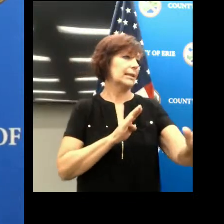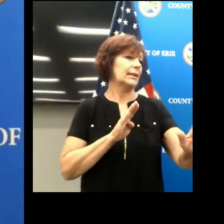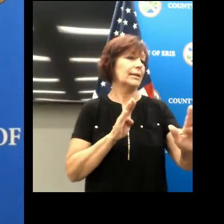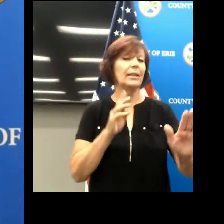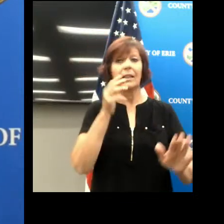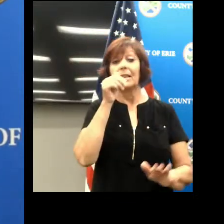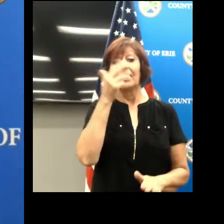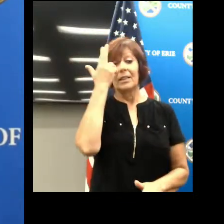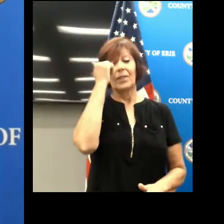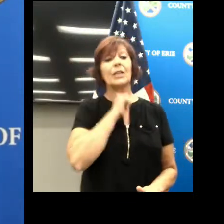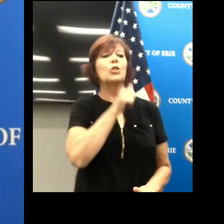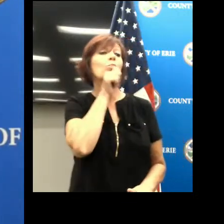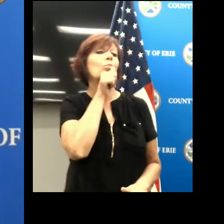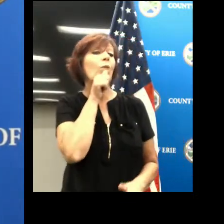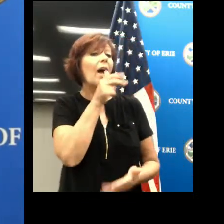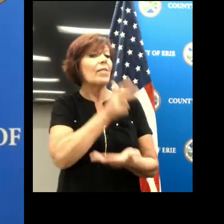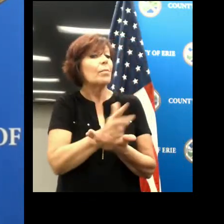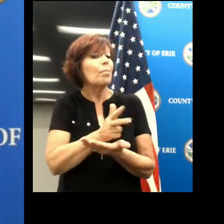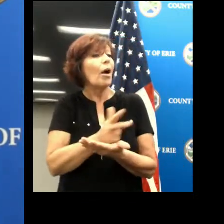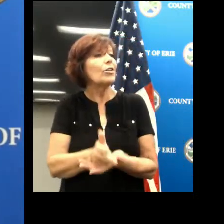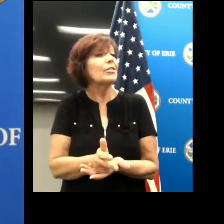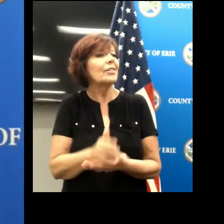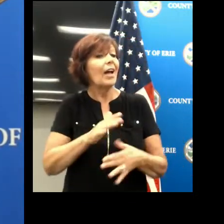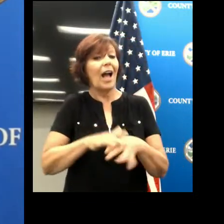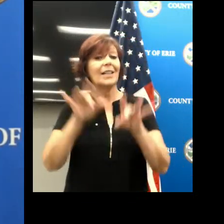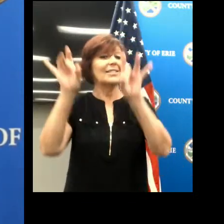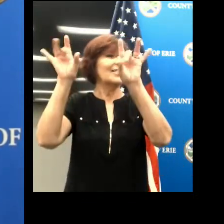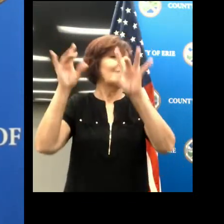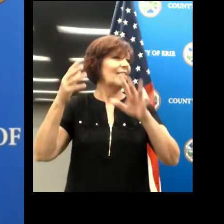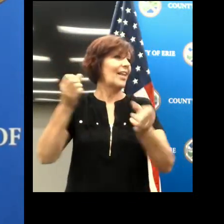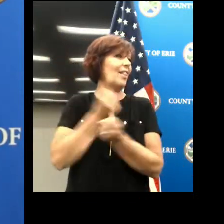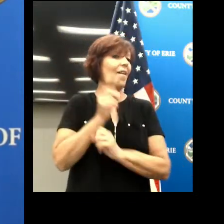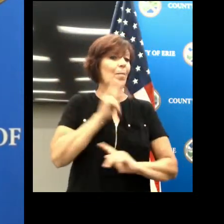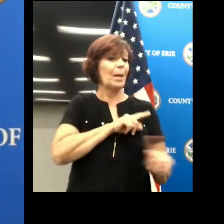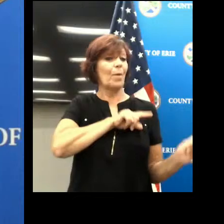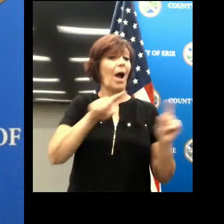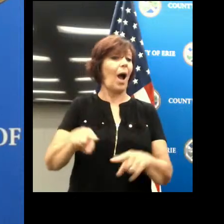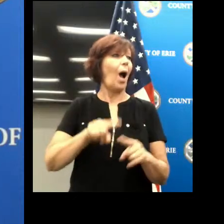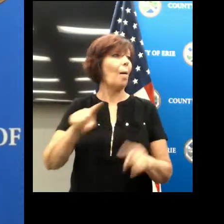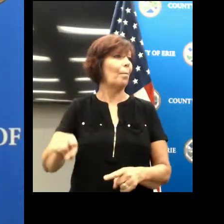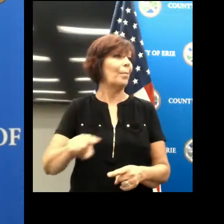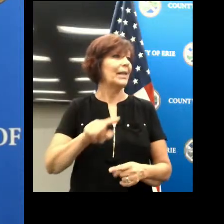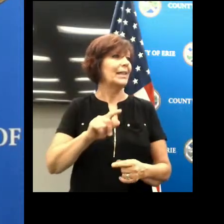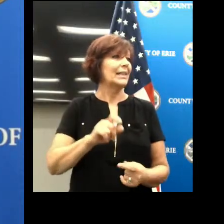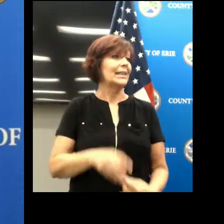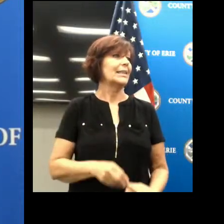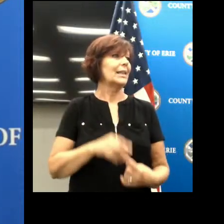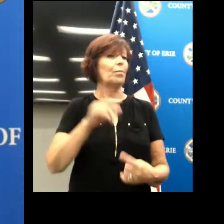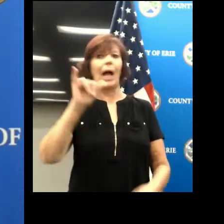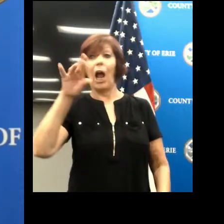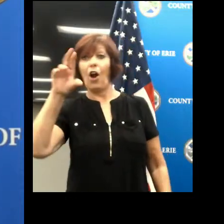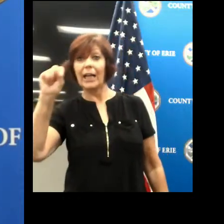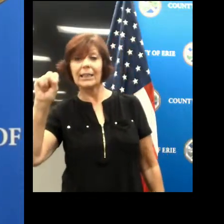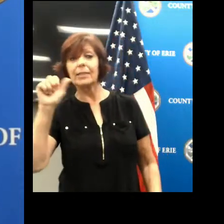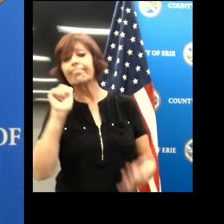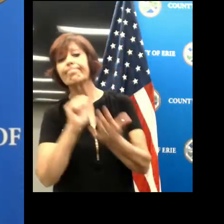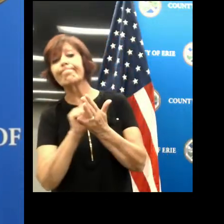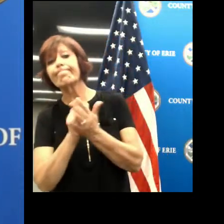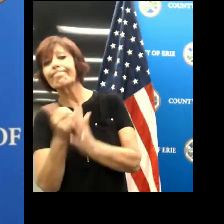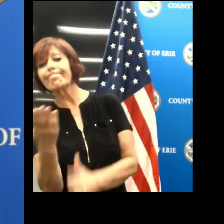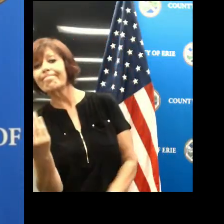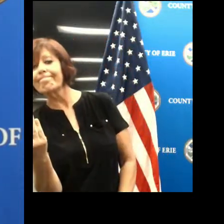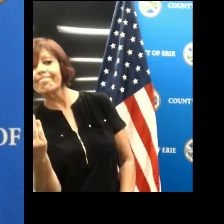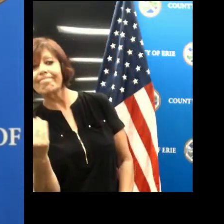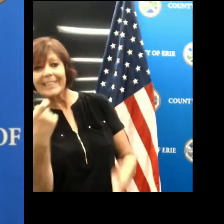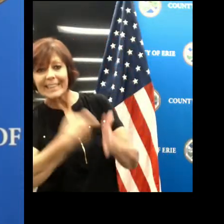the private lots, on Sundays, they love when the people come, except when the IRS or New York State Department of Taxation